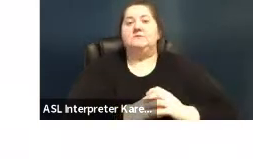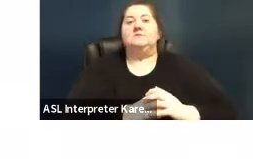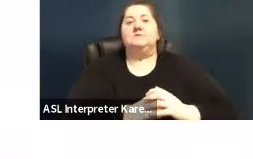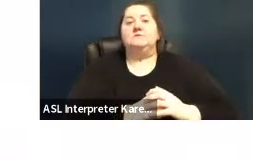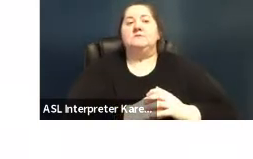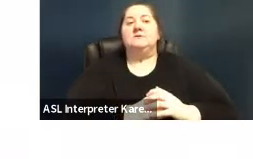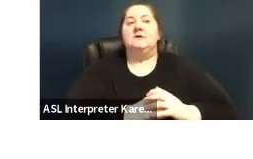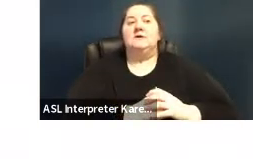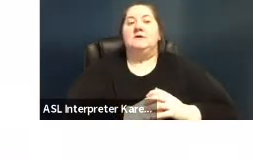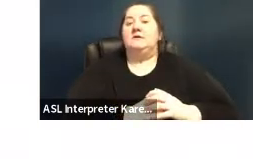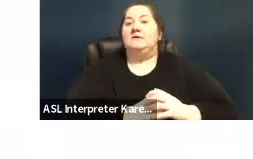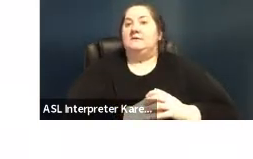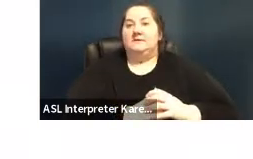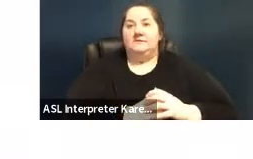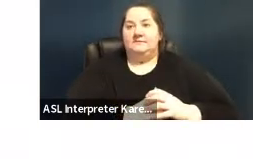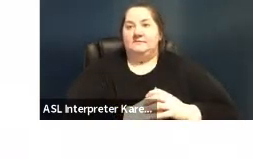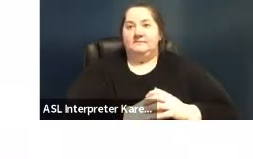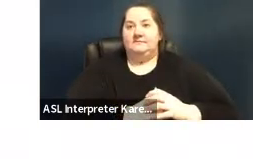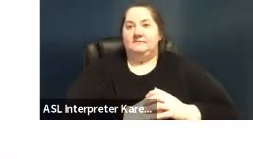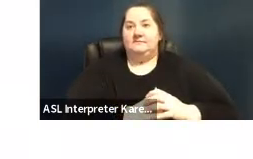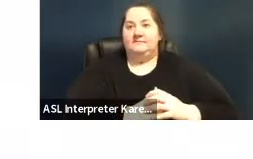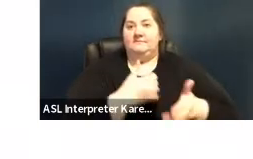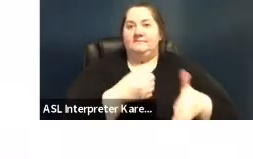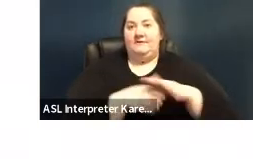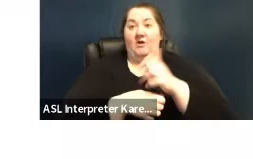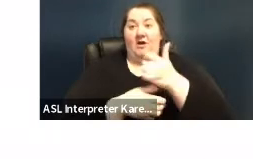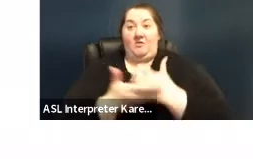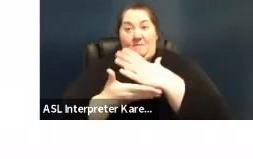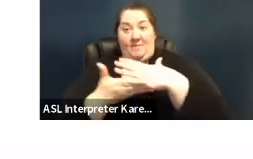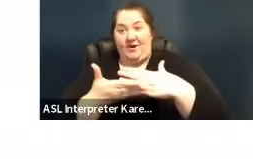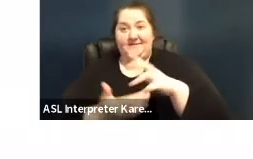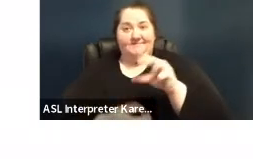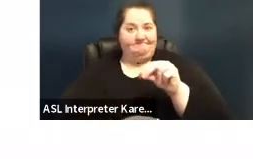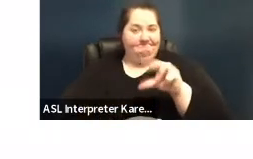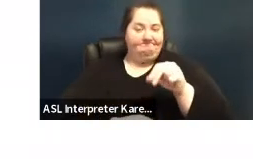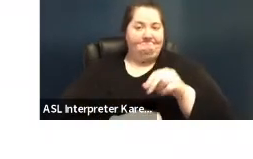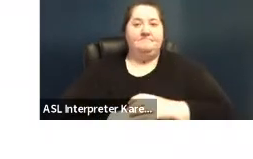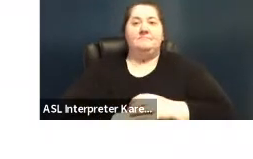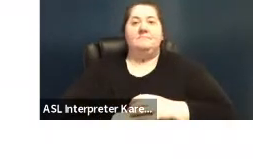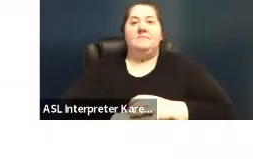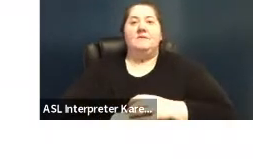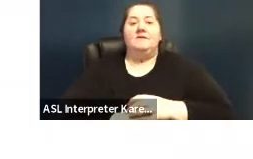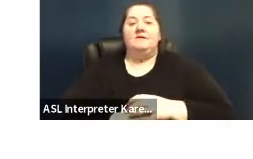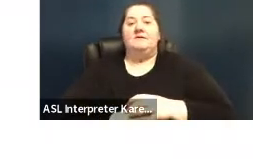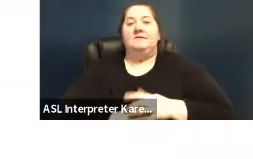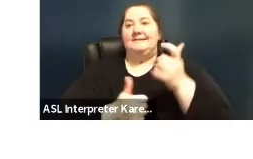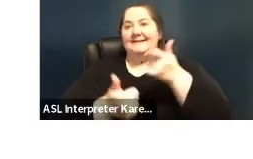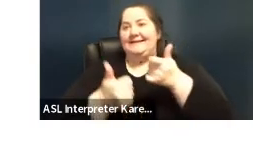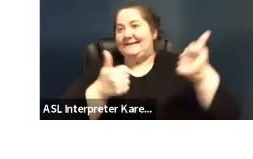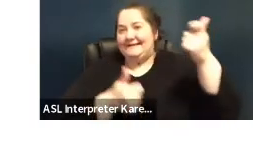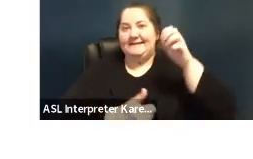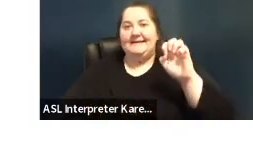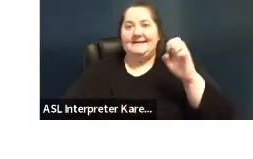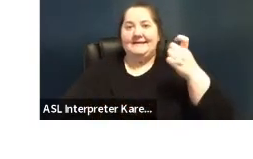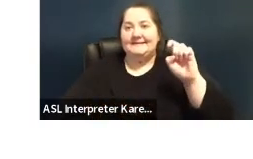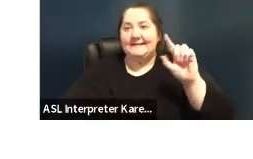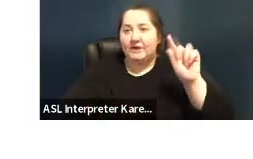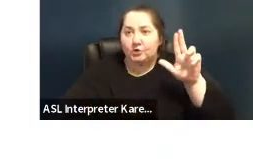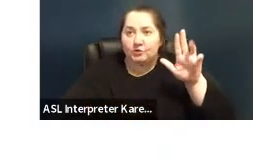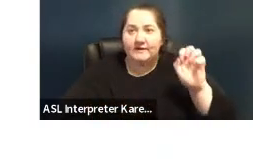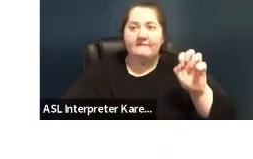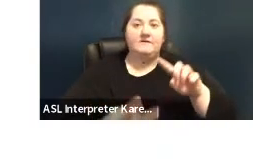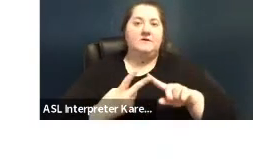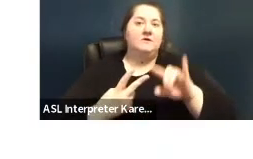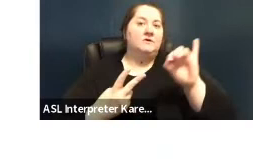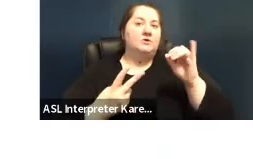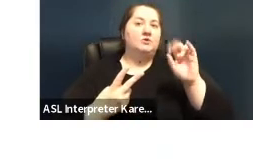it does not cover other parts of the federal government. It doesn't cover executive or the judicial